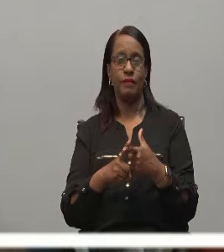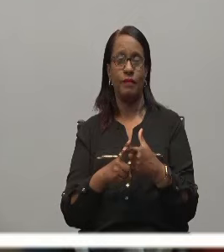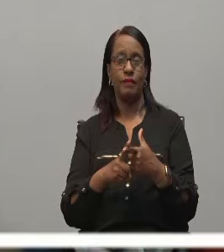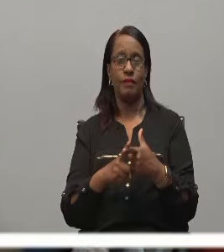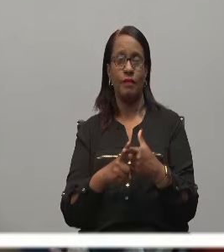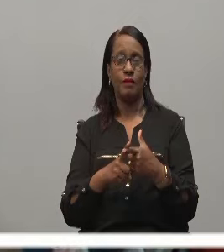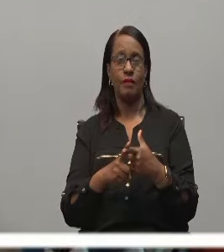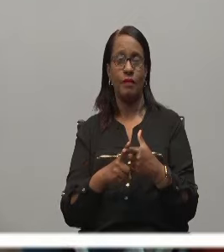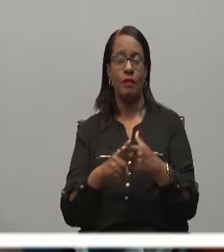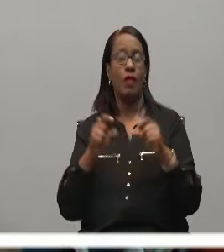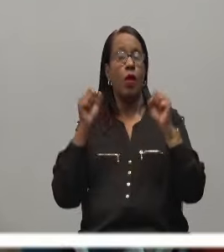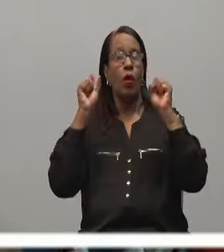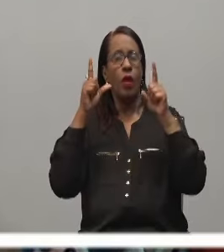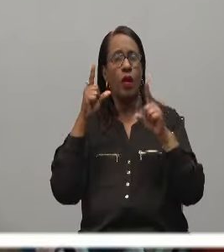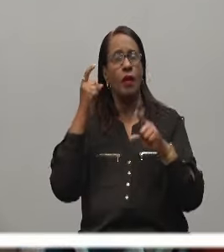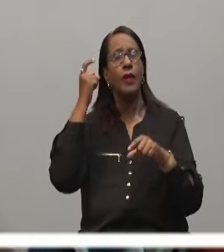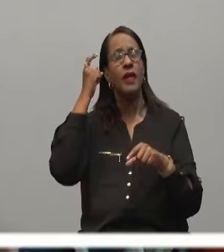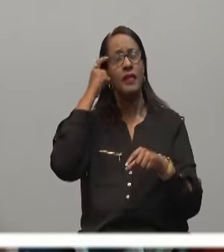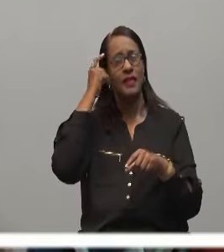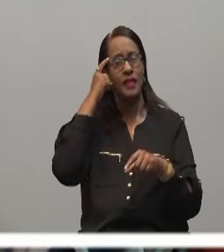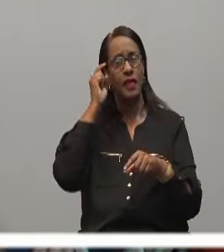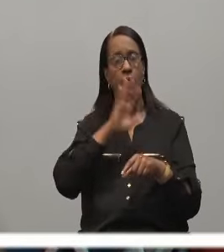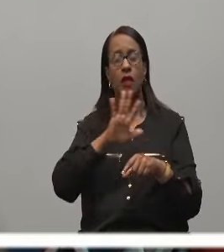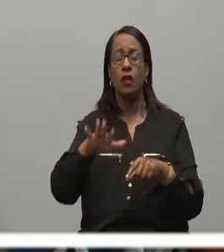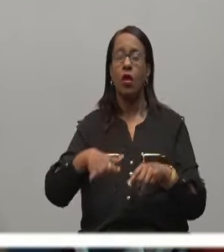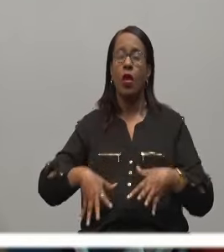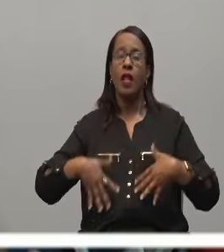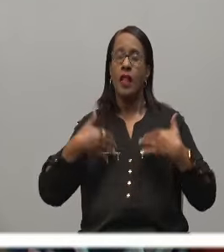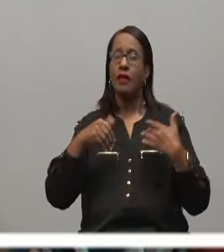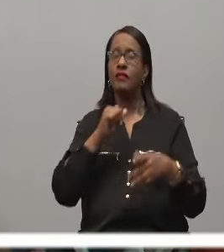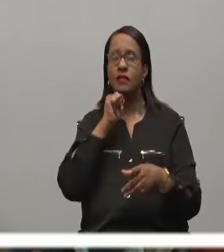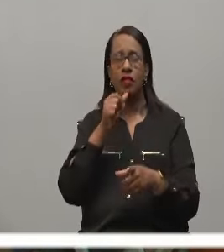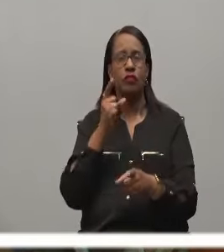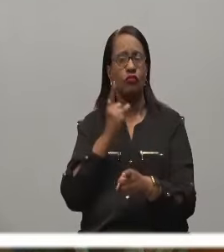Wake up and recognize your life not heading